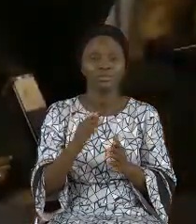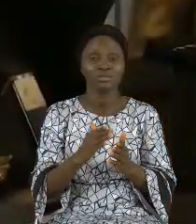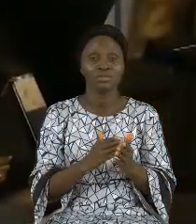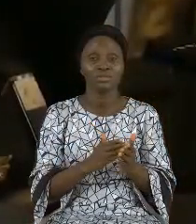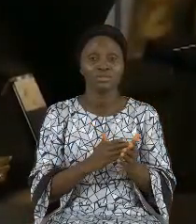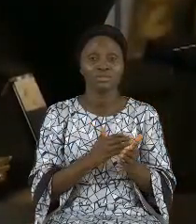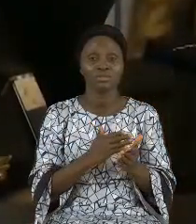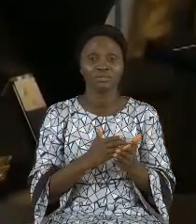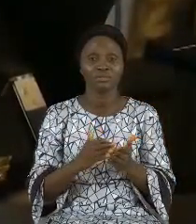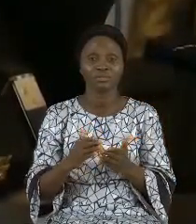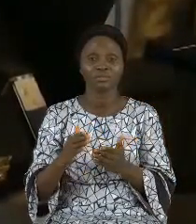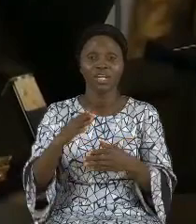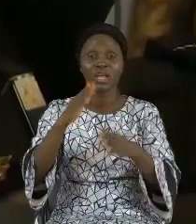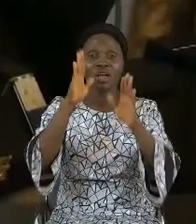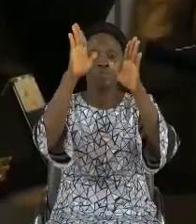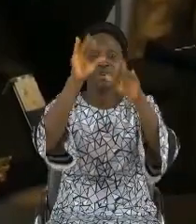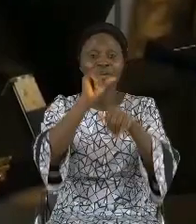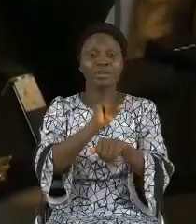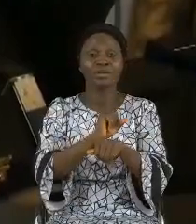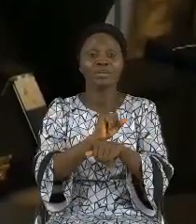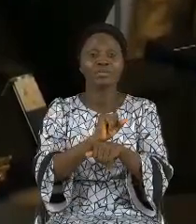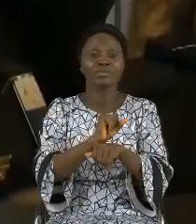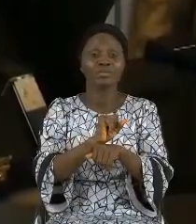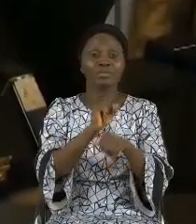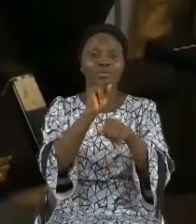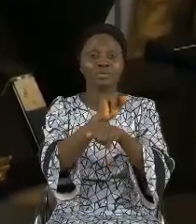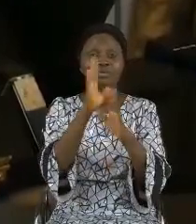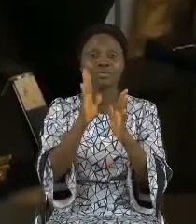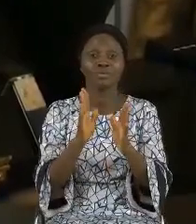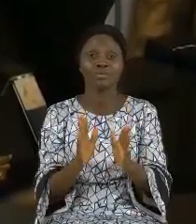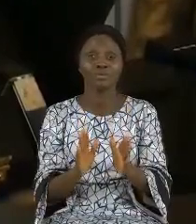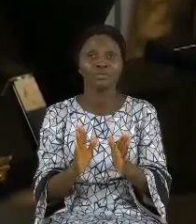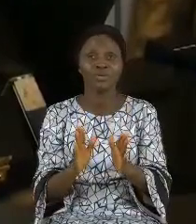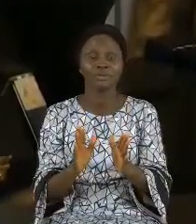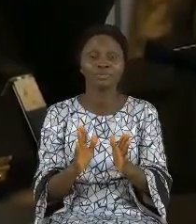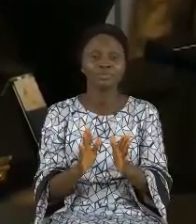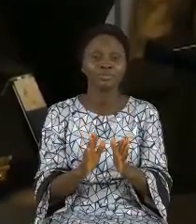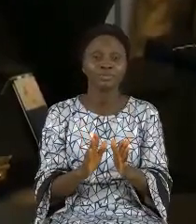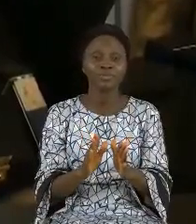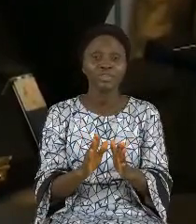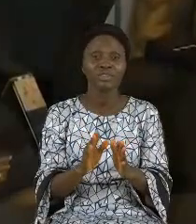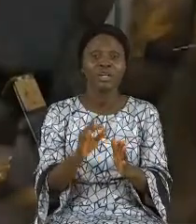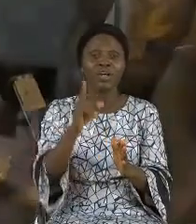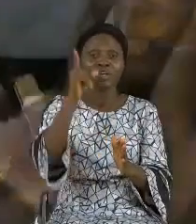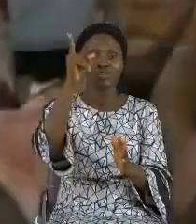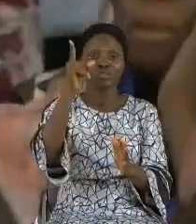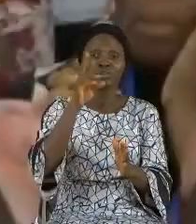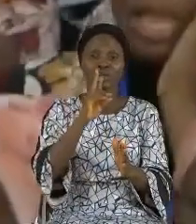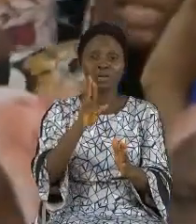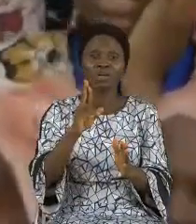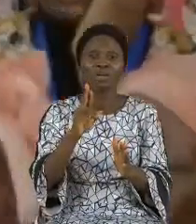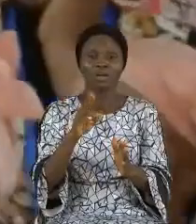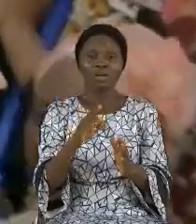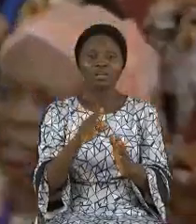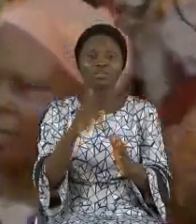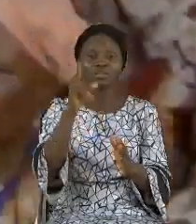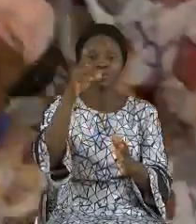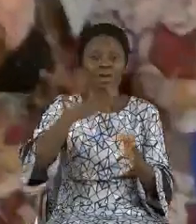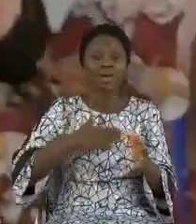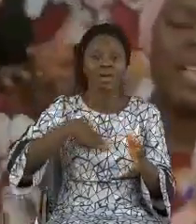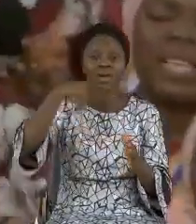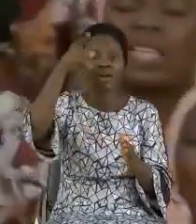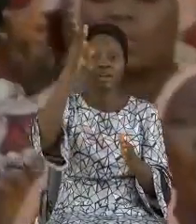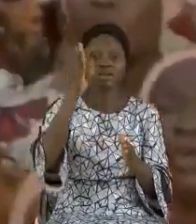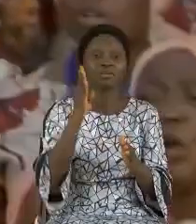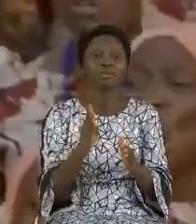Waymaker, miracle worker, promise keeper, light in the darkness, my God,